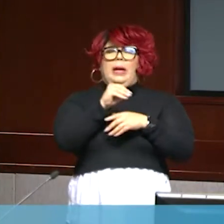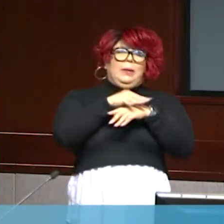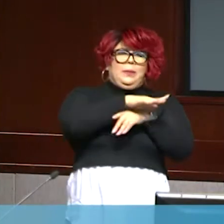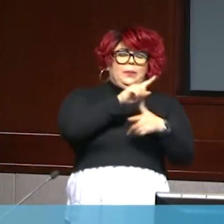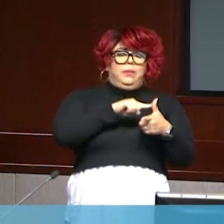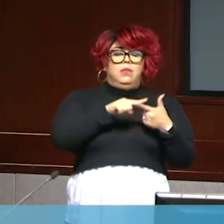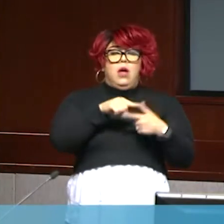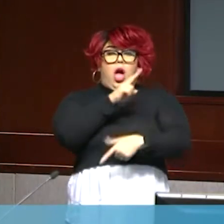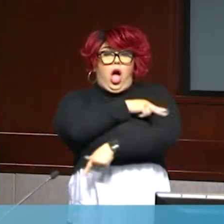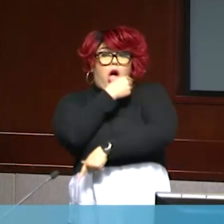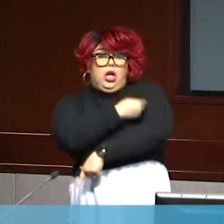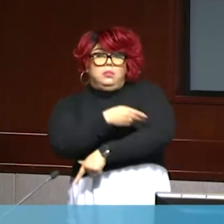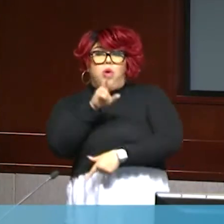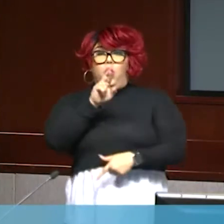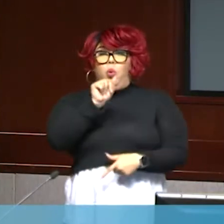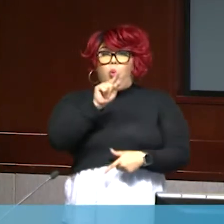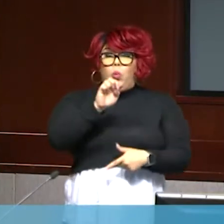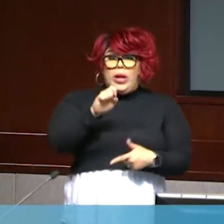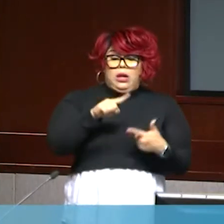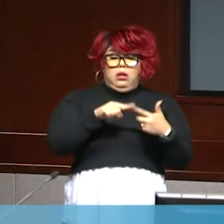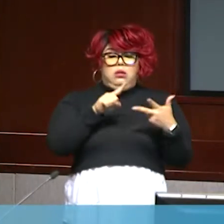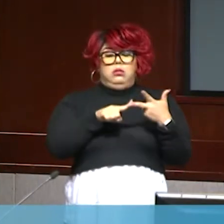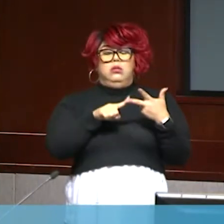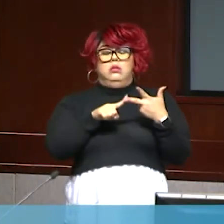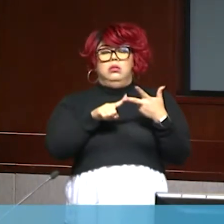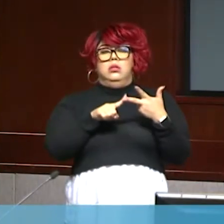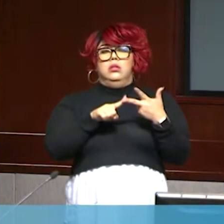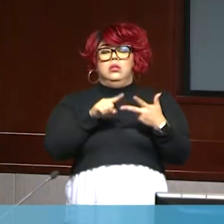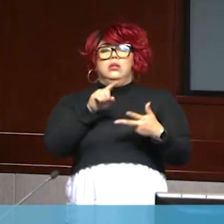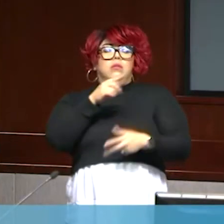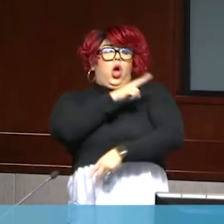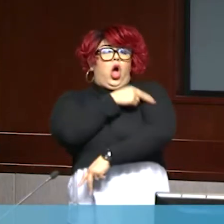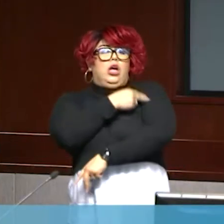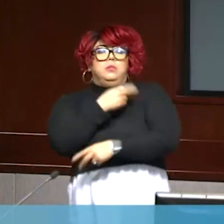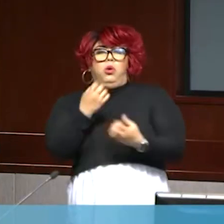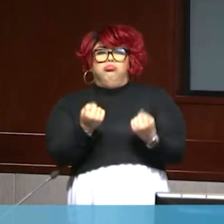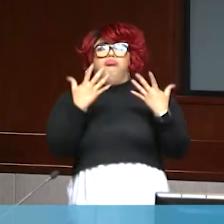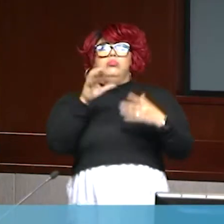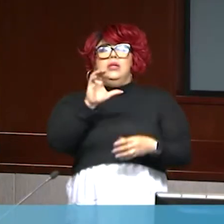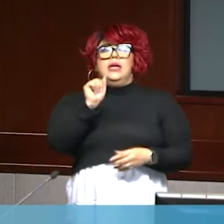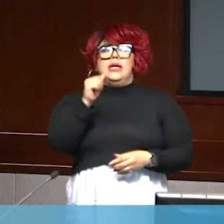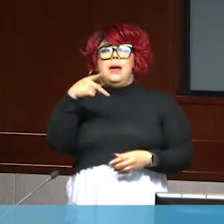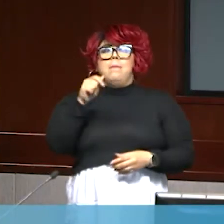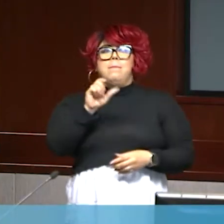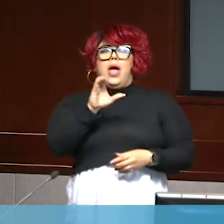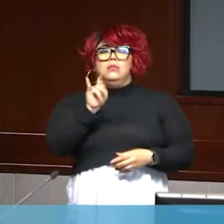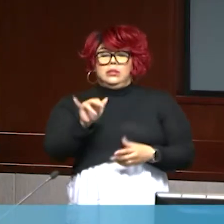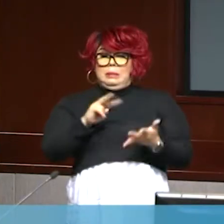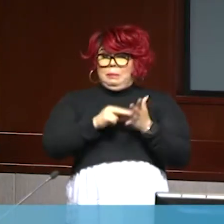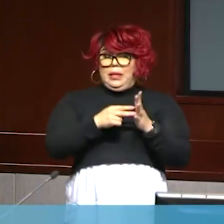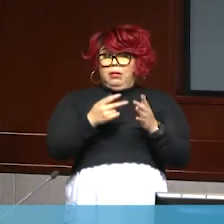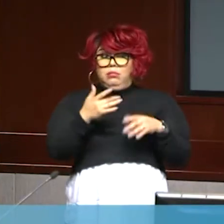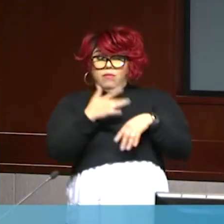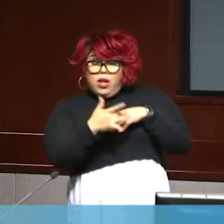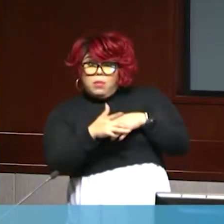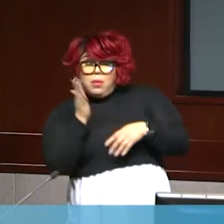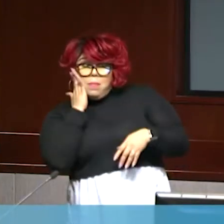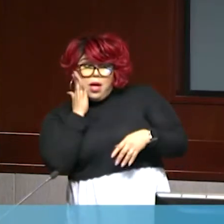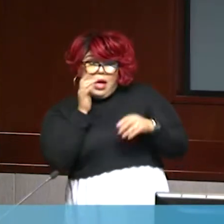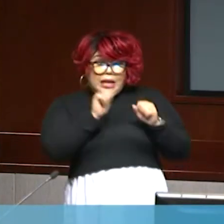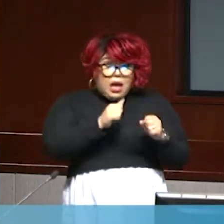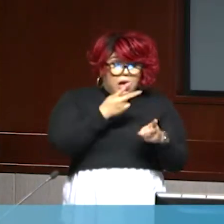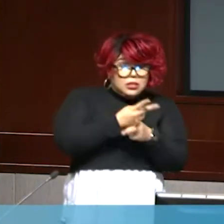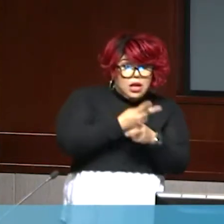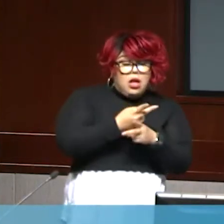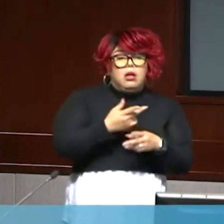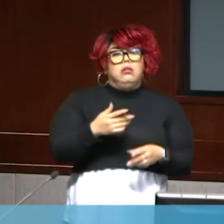rates, and hospital capacity. So it's the readiness to serve patients in our area hospitals, both